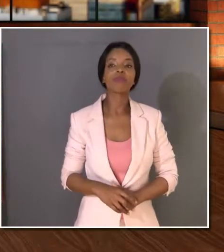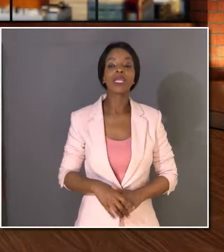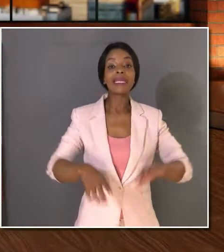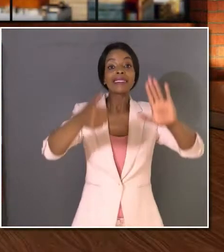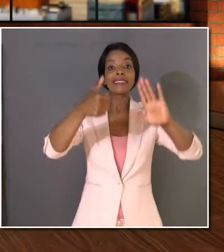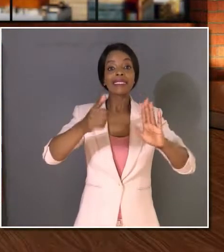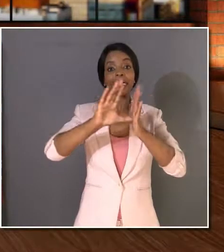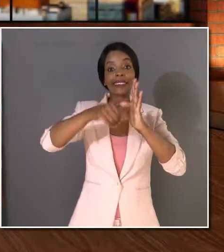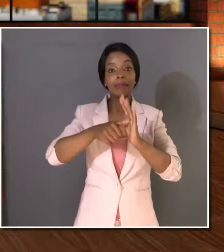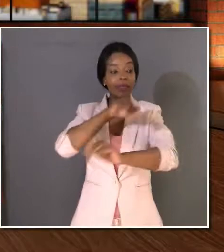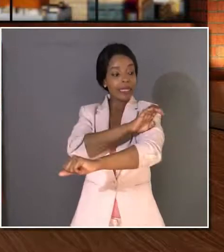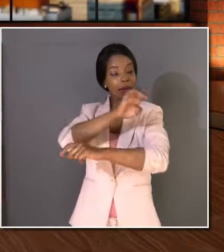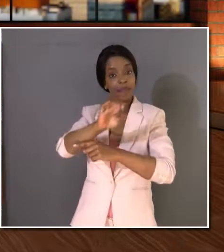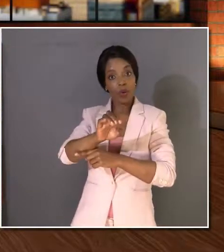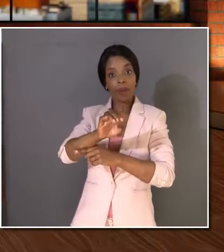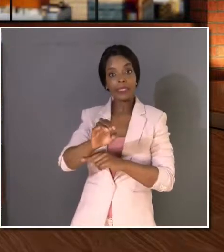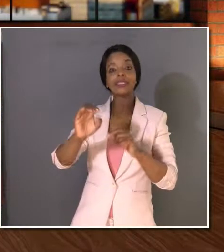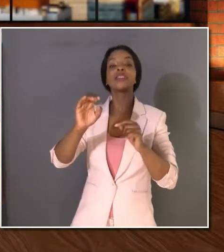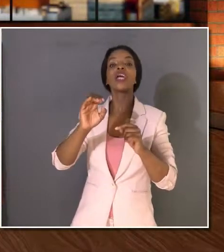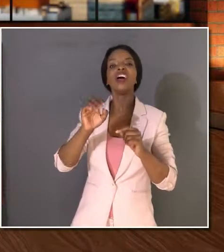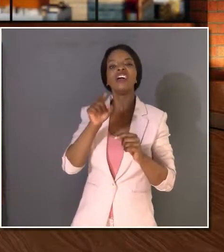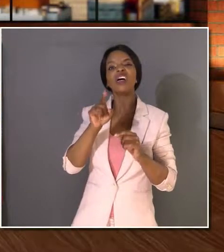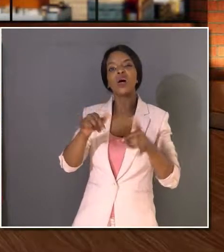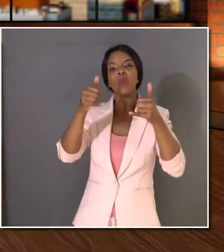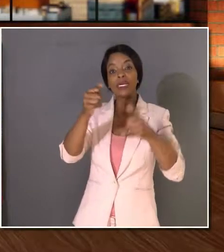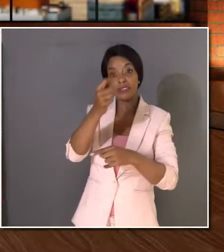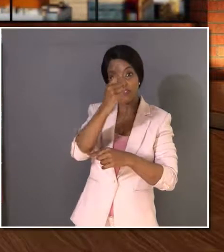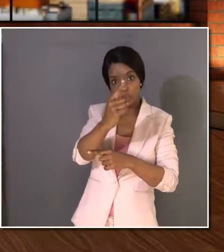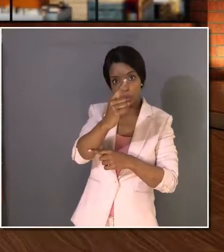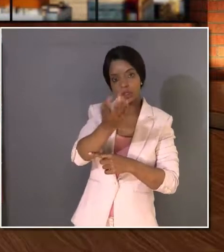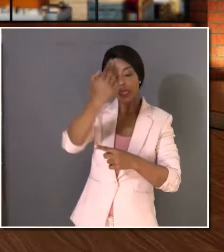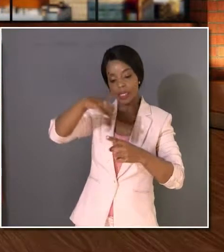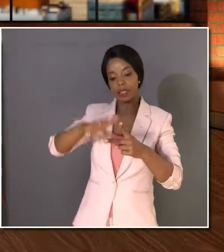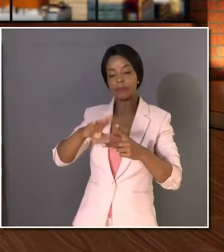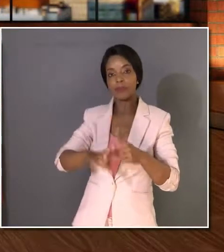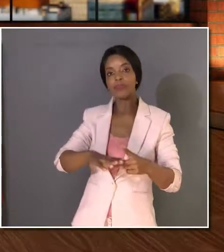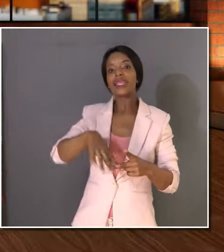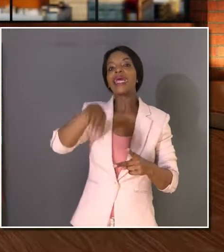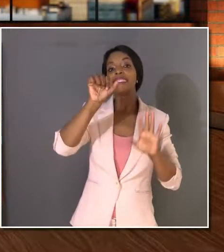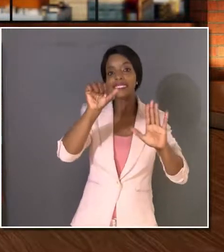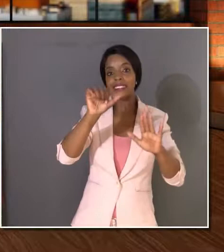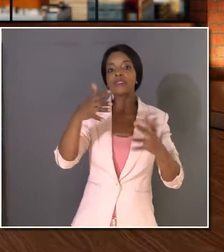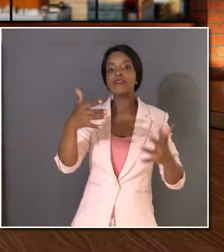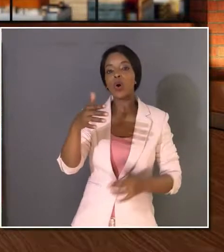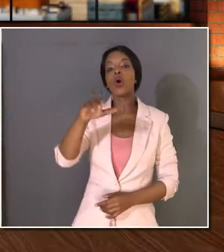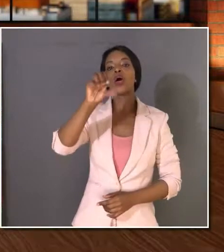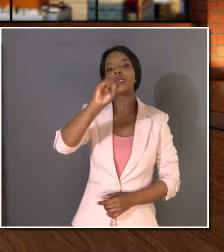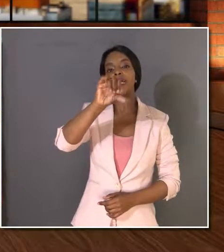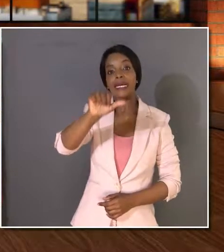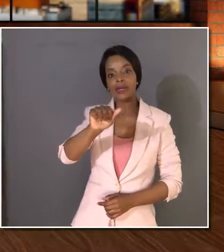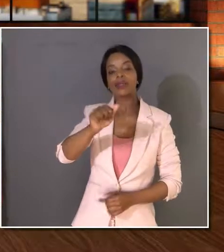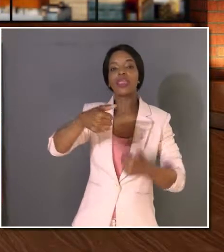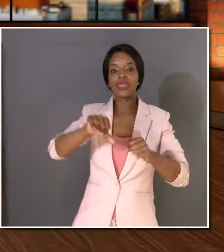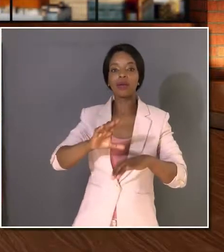Empowerment Awards videos first, then the 6 Social Innovation Awards. We will then take a short break before the rest of the